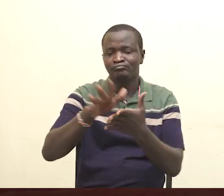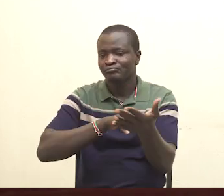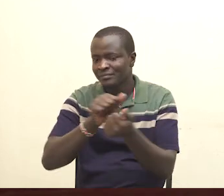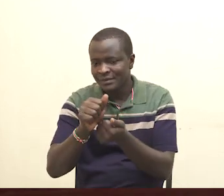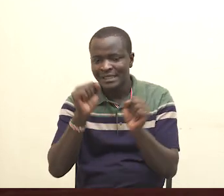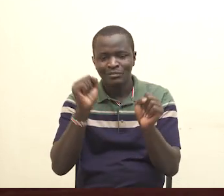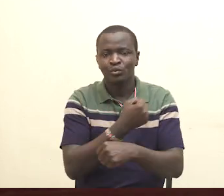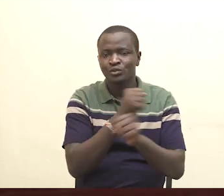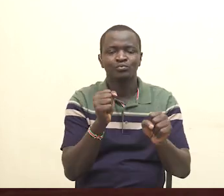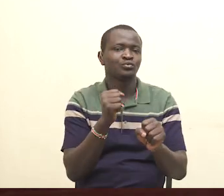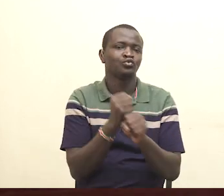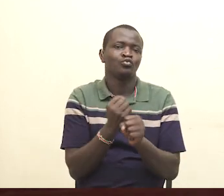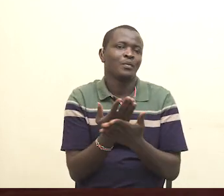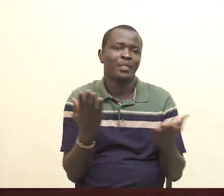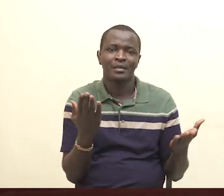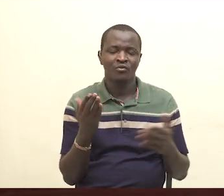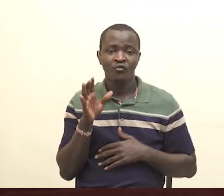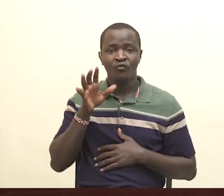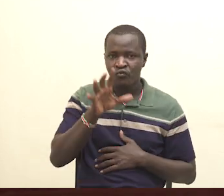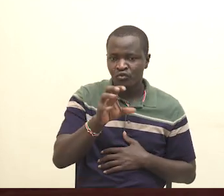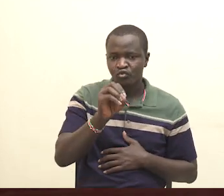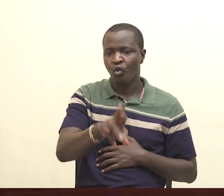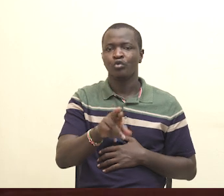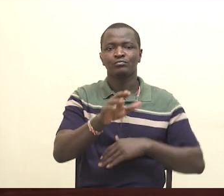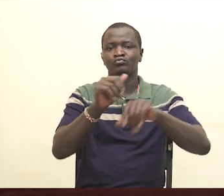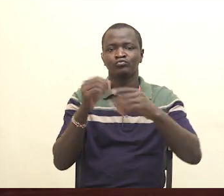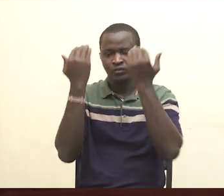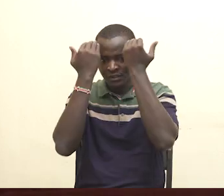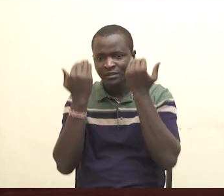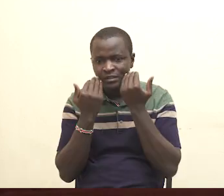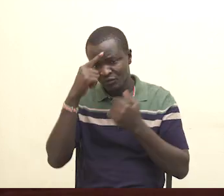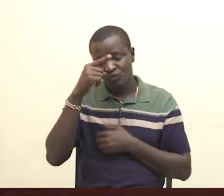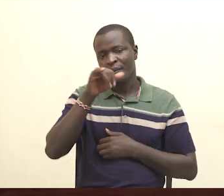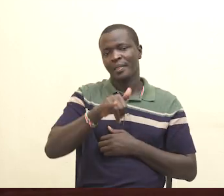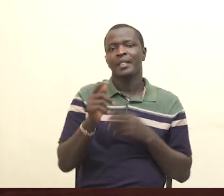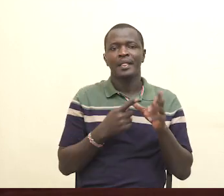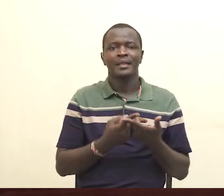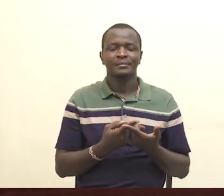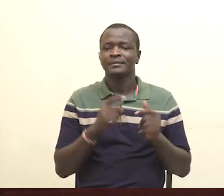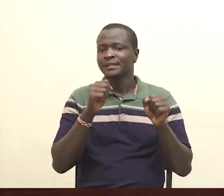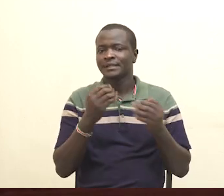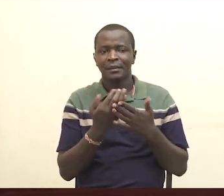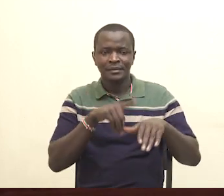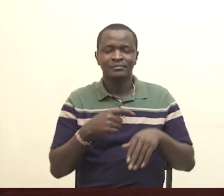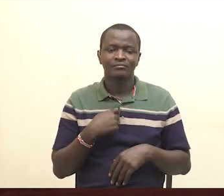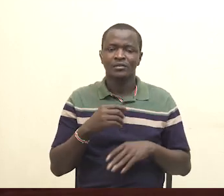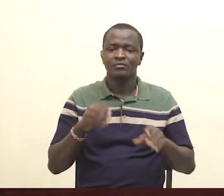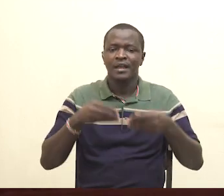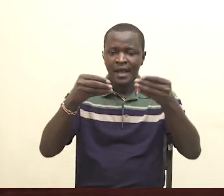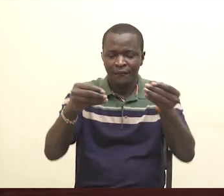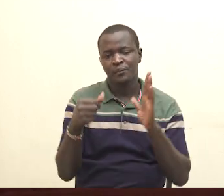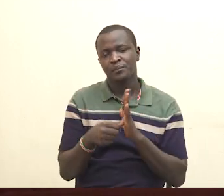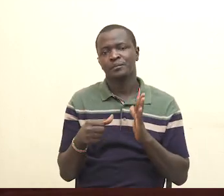violated, there's nothing you can do to enforce or take somebody to court because of that. So it